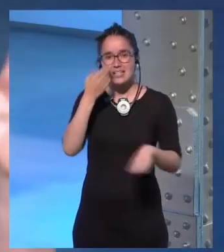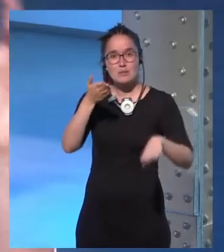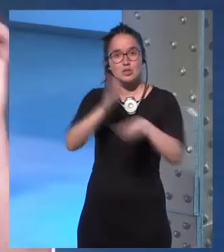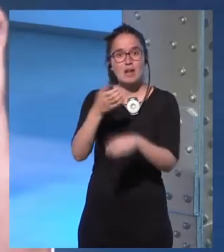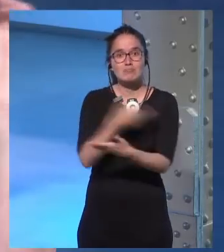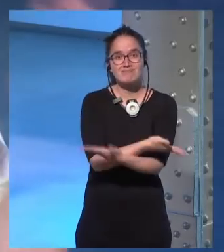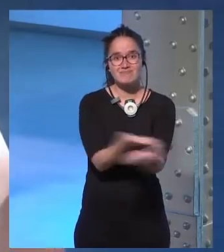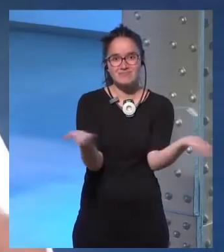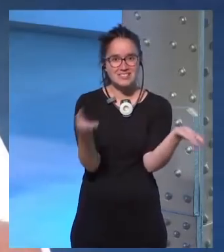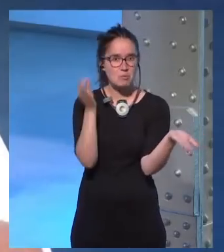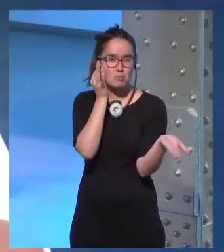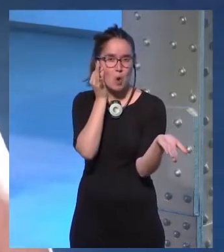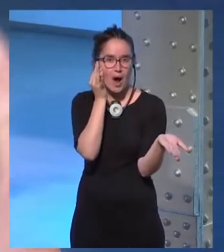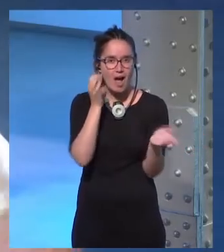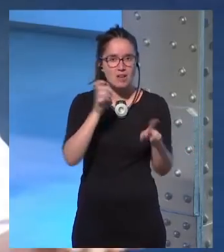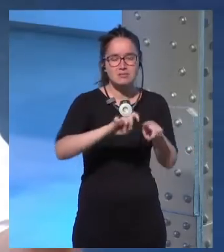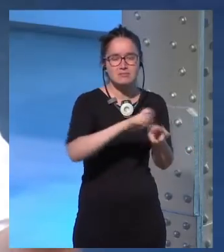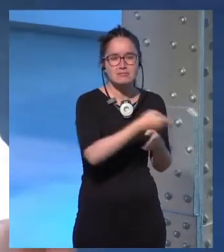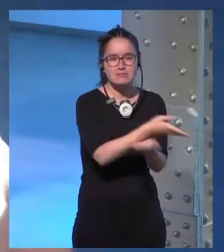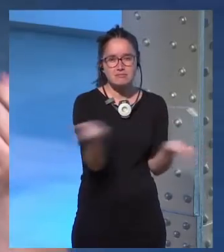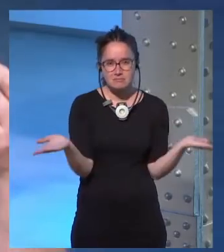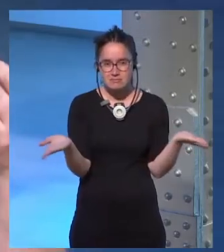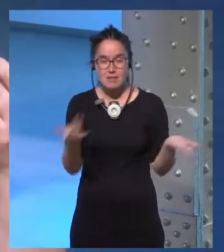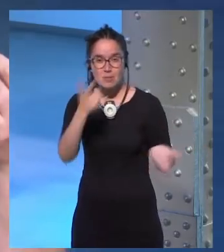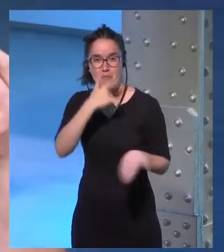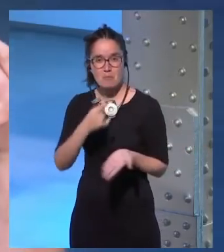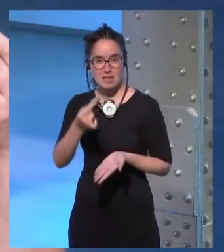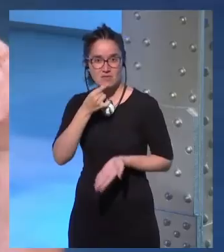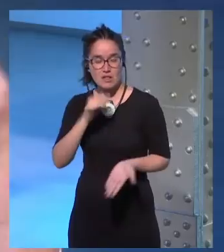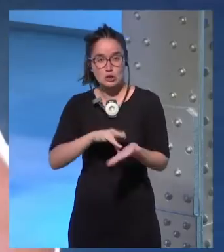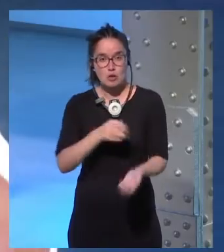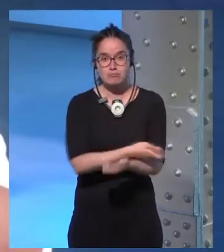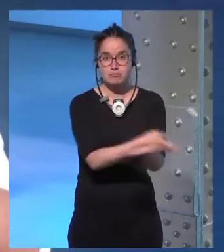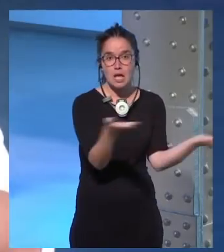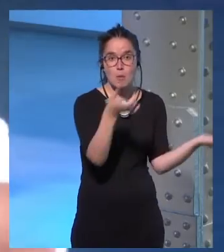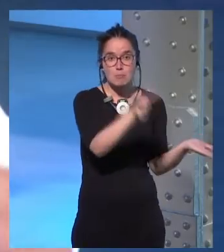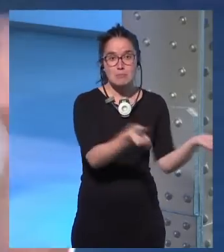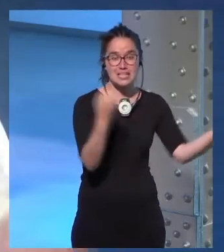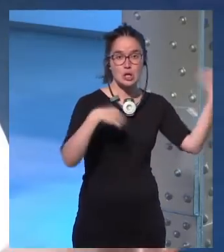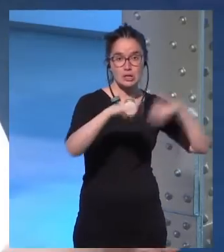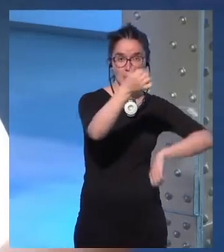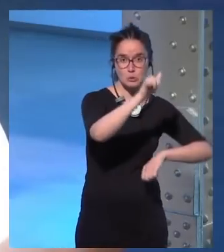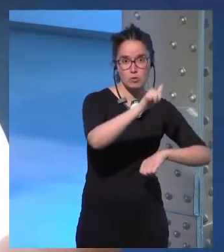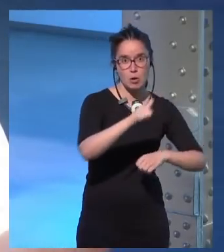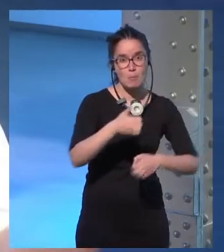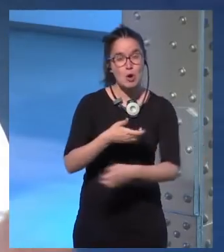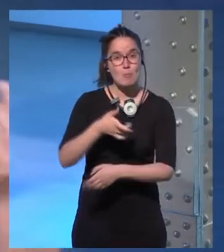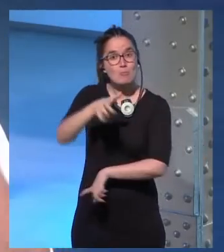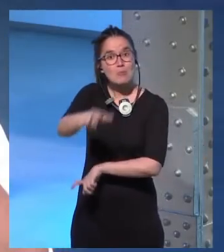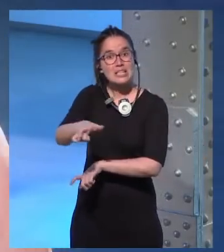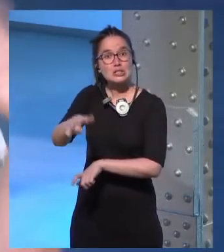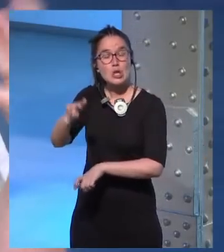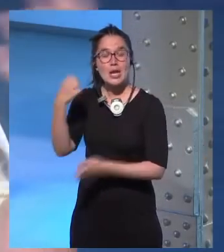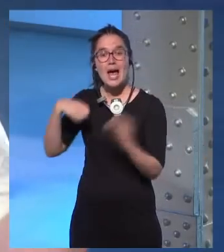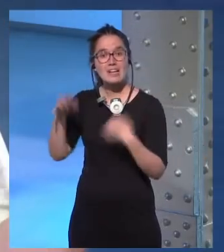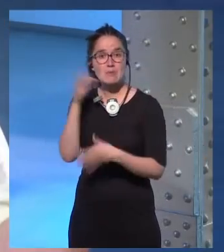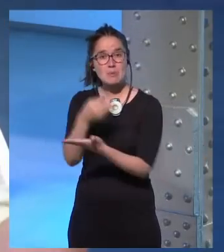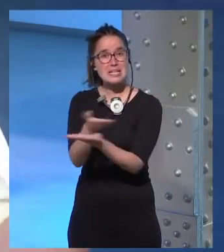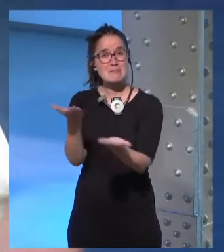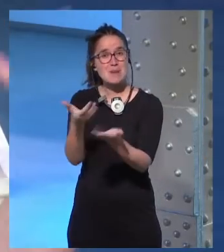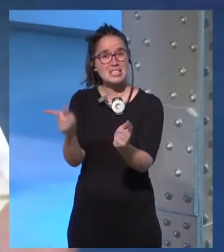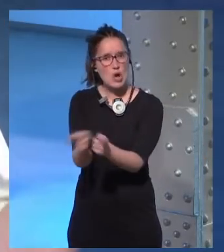as people than I think that we do as women. So it was important to me to kind of show a counter narrative to that. And they're